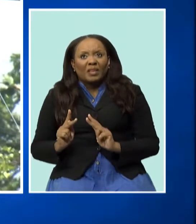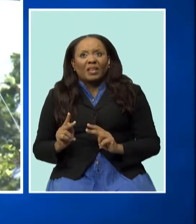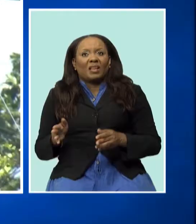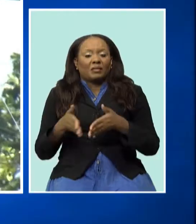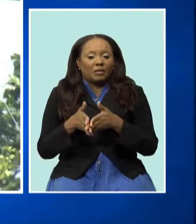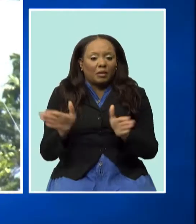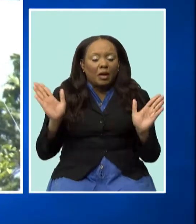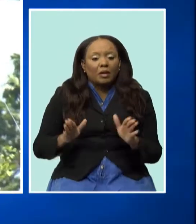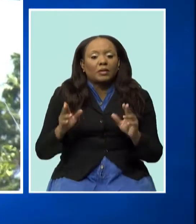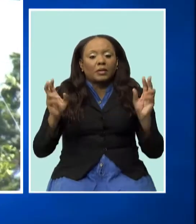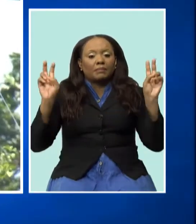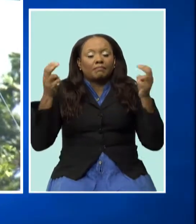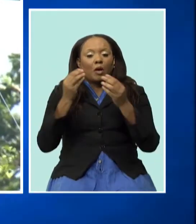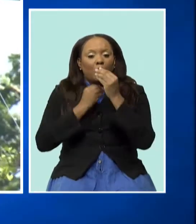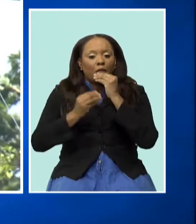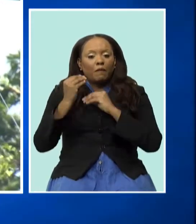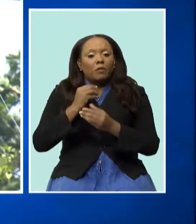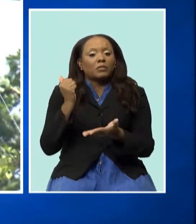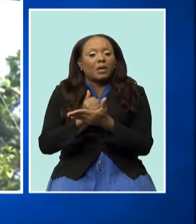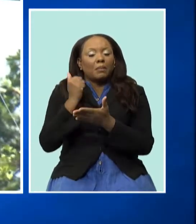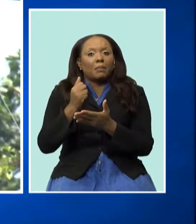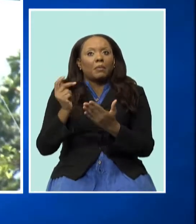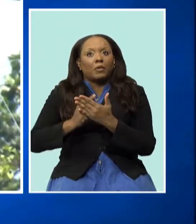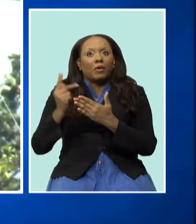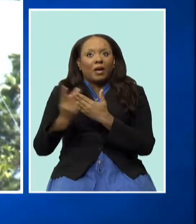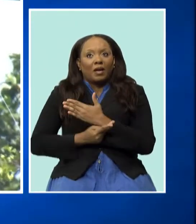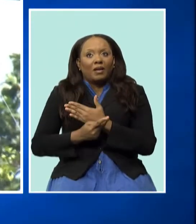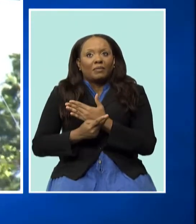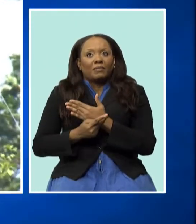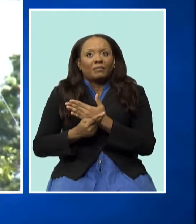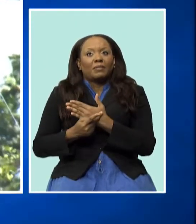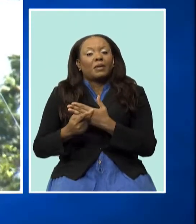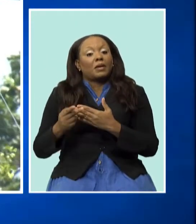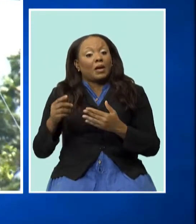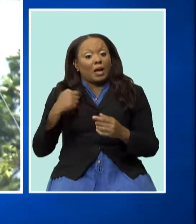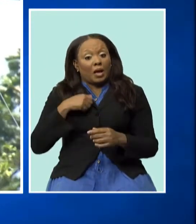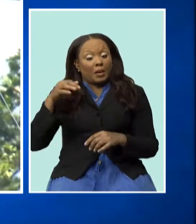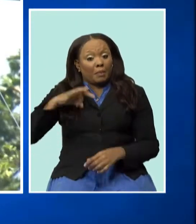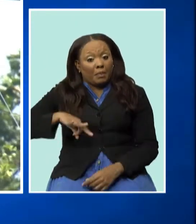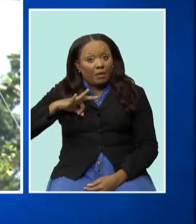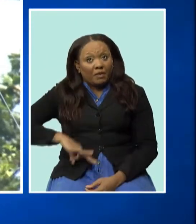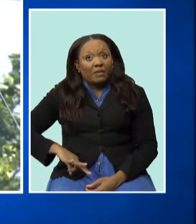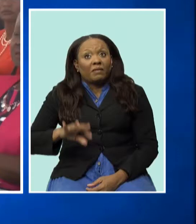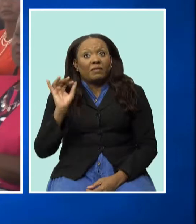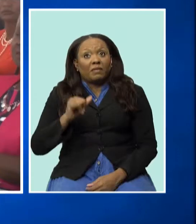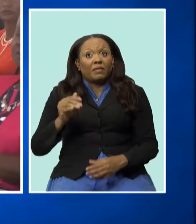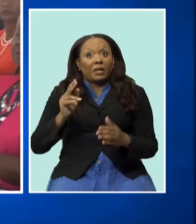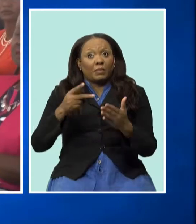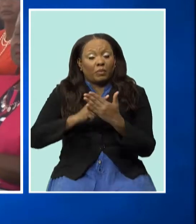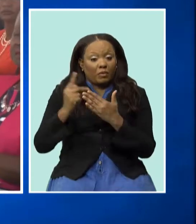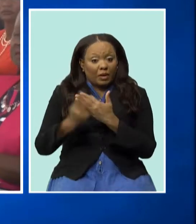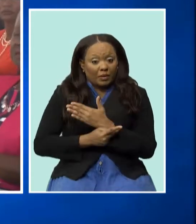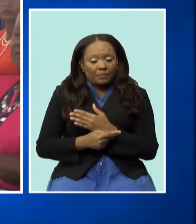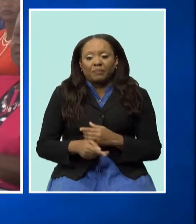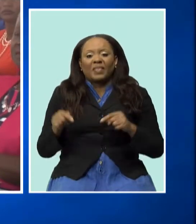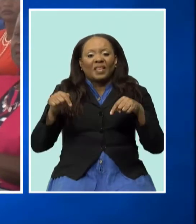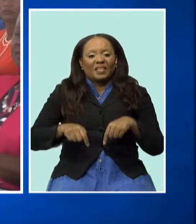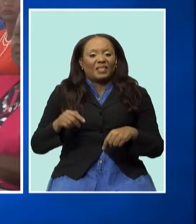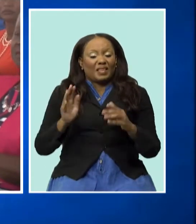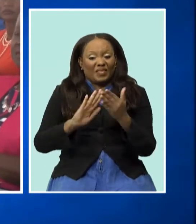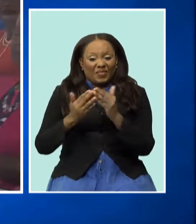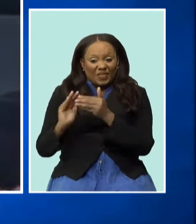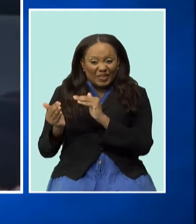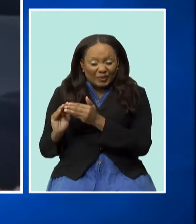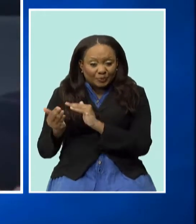in 1977, which I benefited from. This little village helped to shape the woman